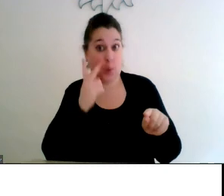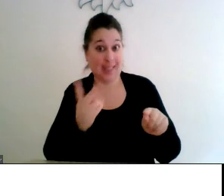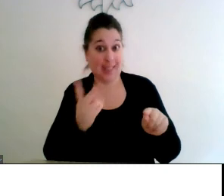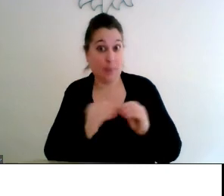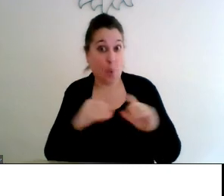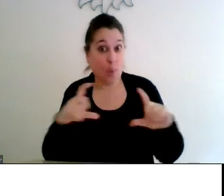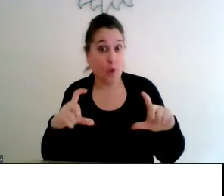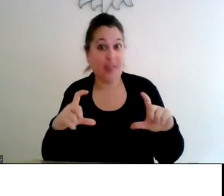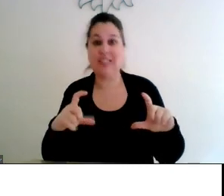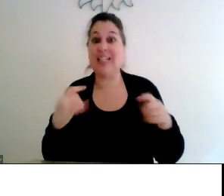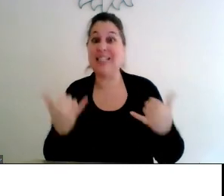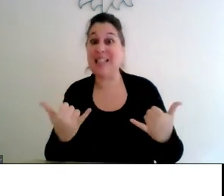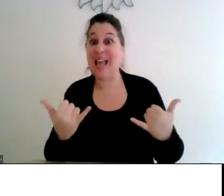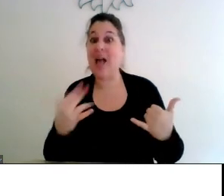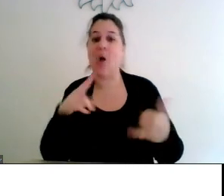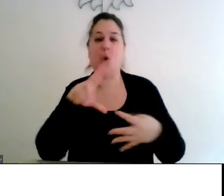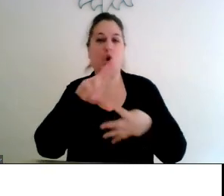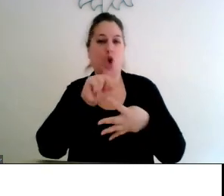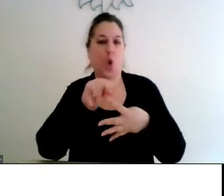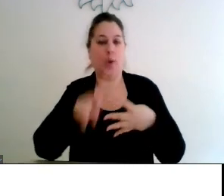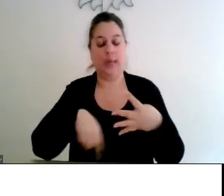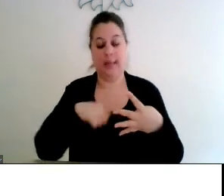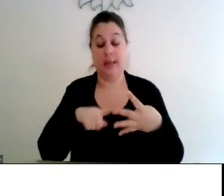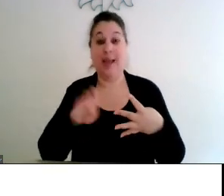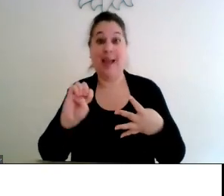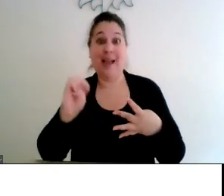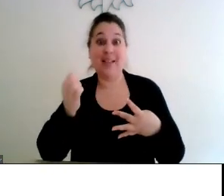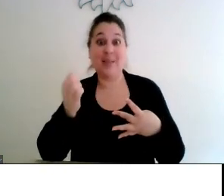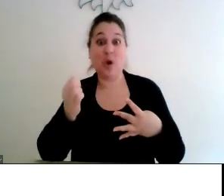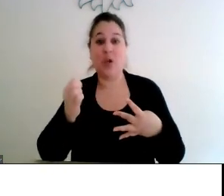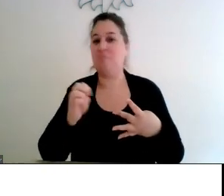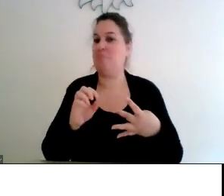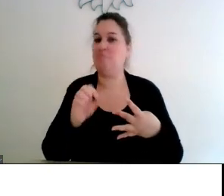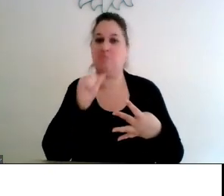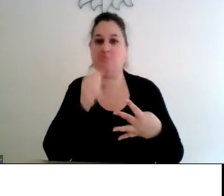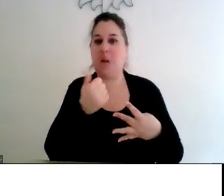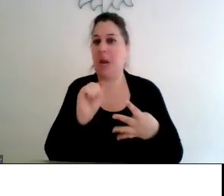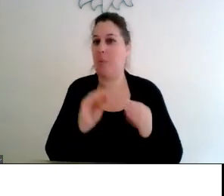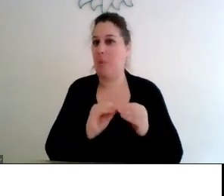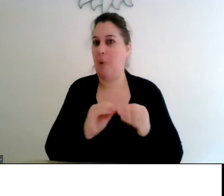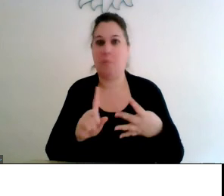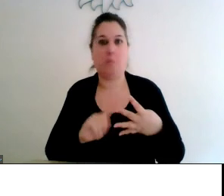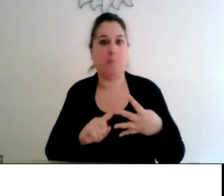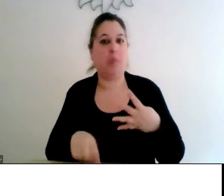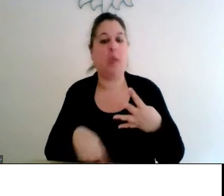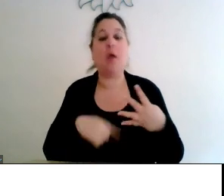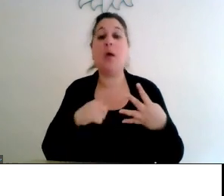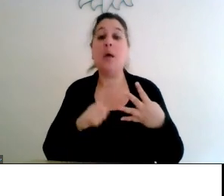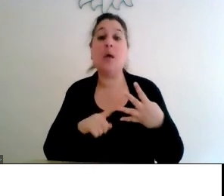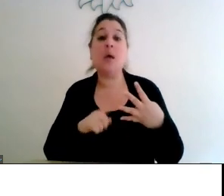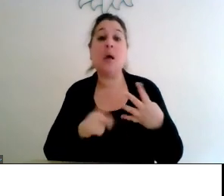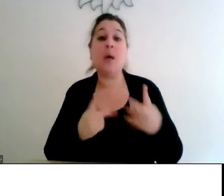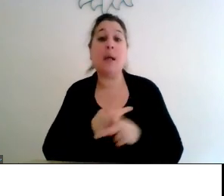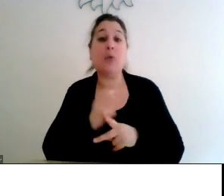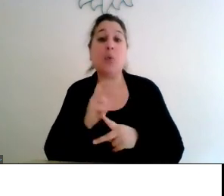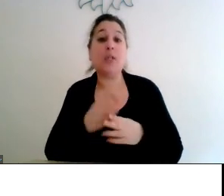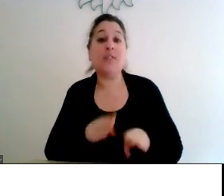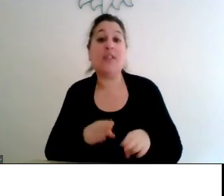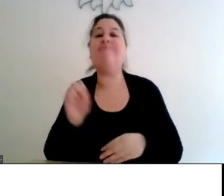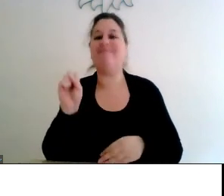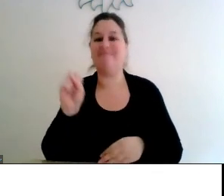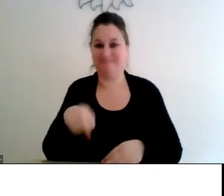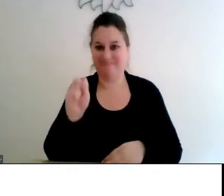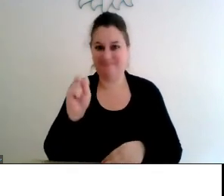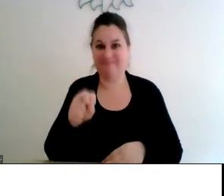exponents? No. Are there any multiplication or divisions? Yes. Left to right. So 28 divided